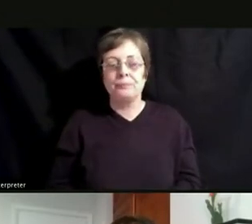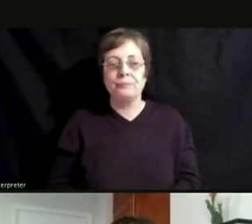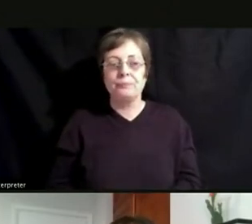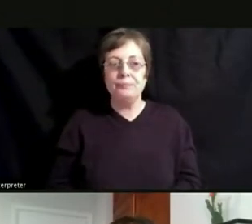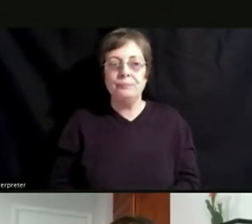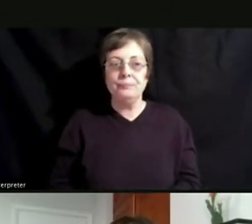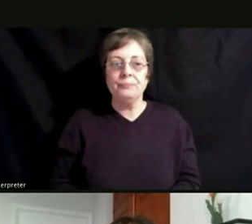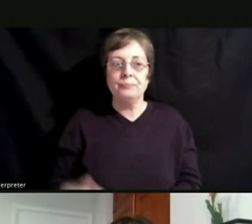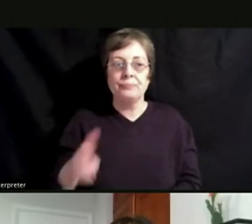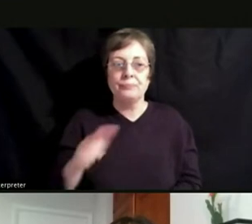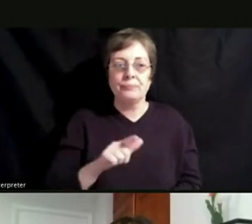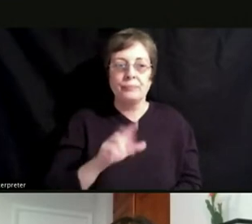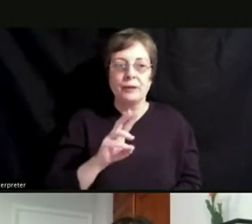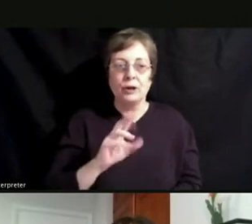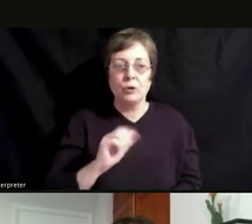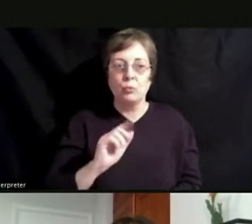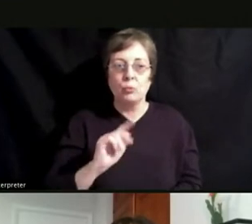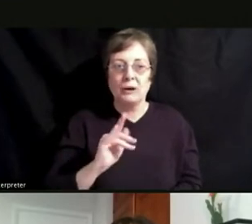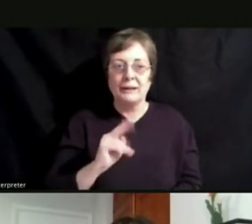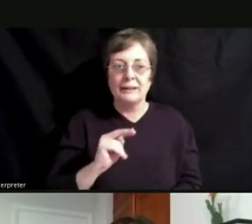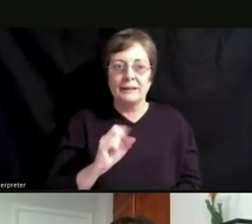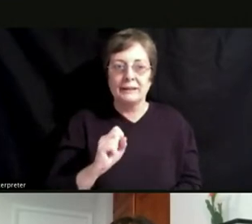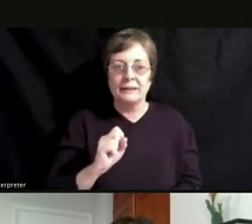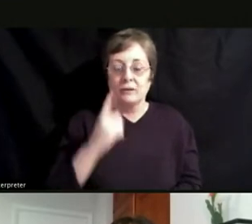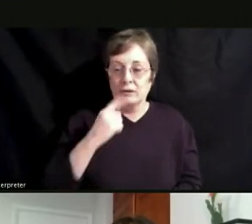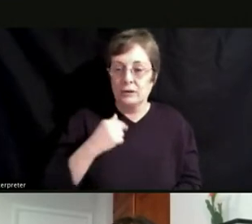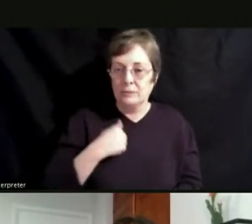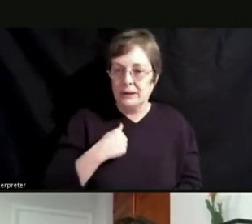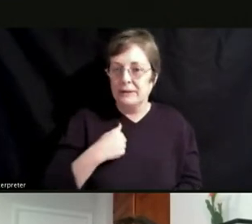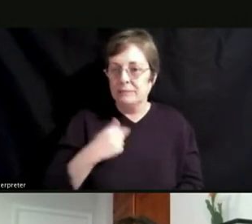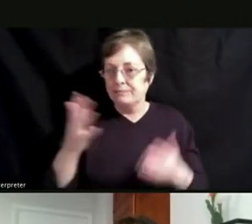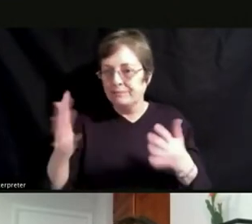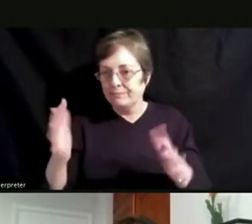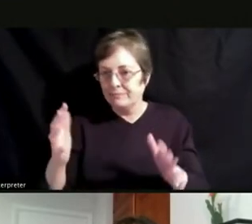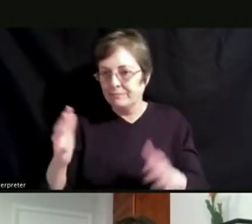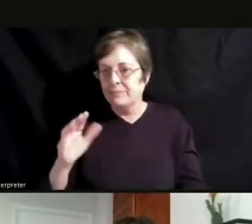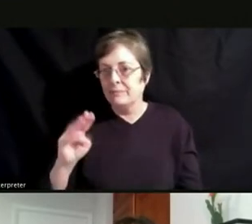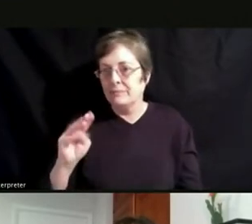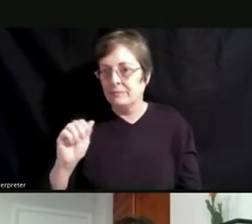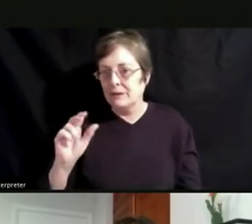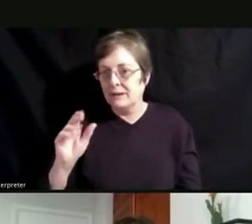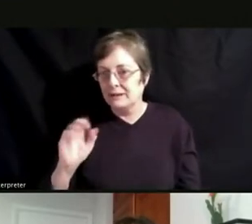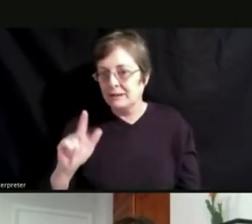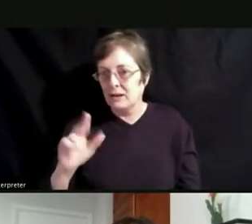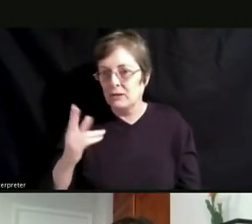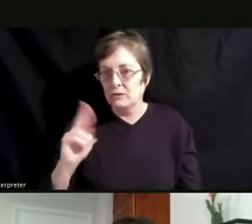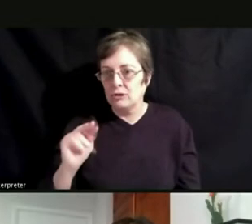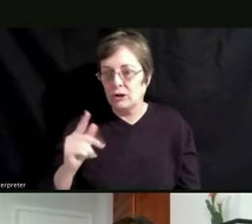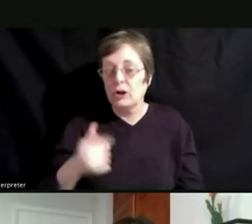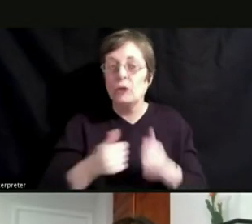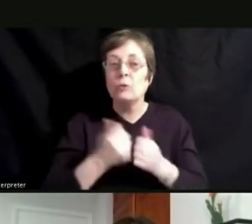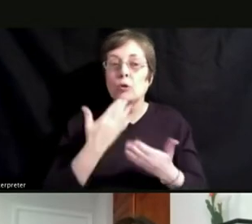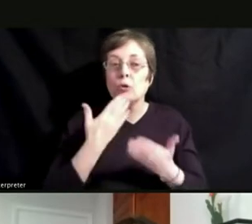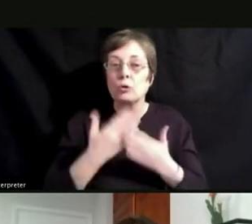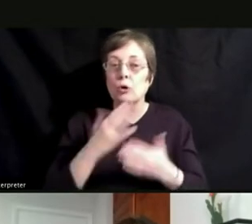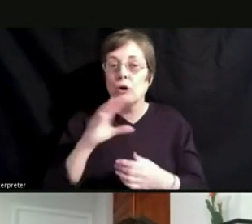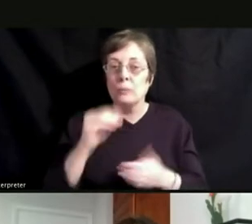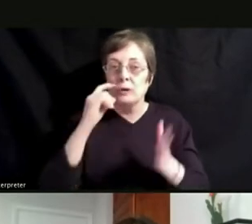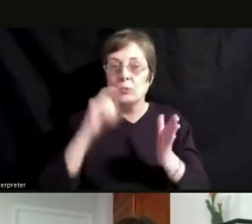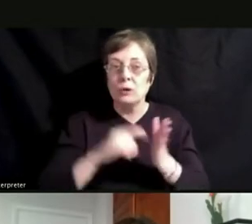Yeah, so for me, this is a shout out to Dr. Maisal and Dr. Chung. Most good companies readily recognize that, you